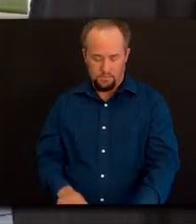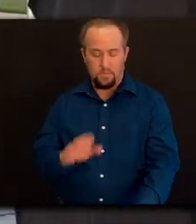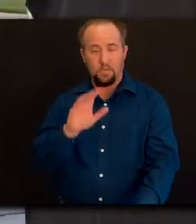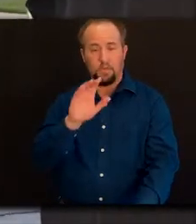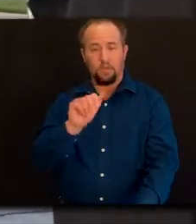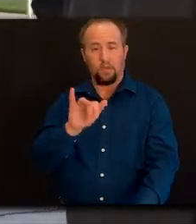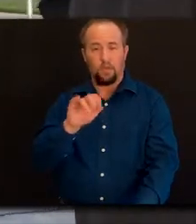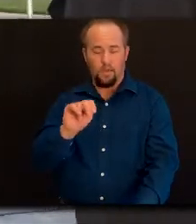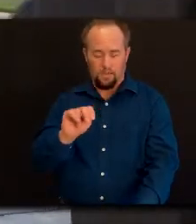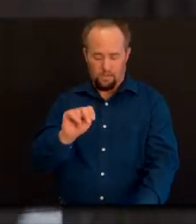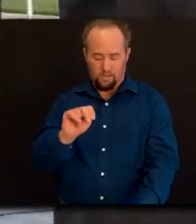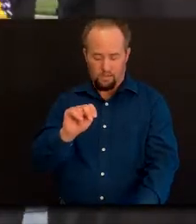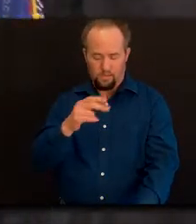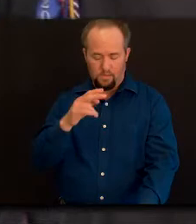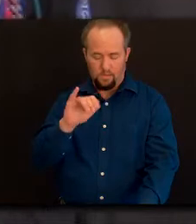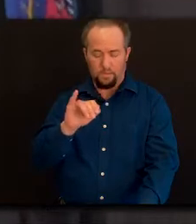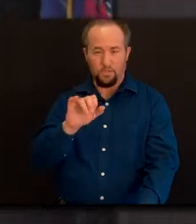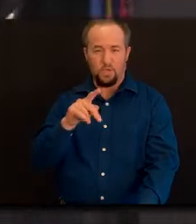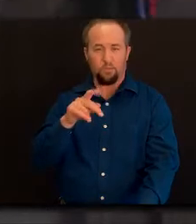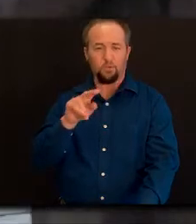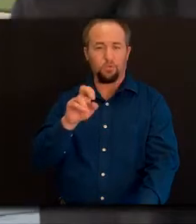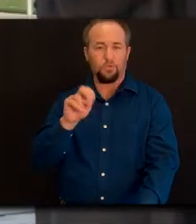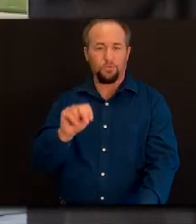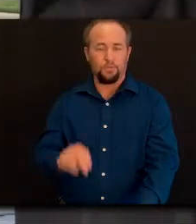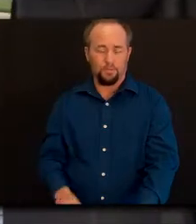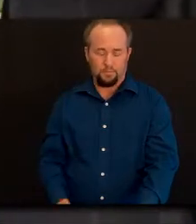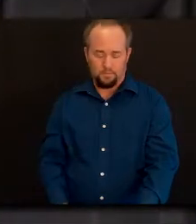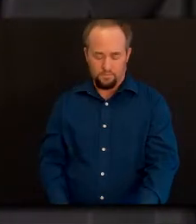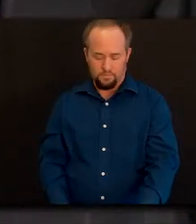Kane Jeffrey Jesperson.